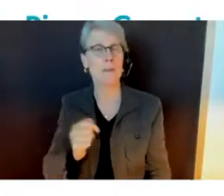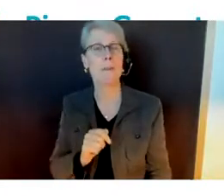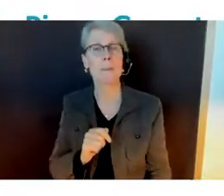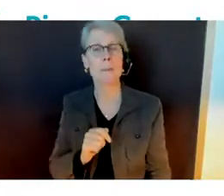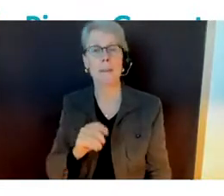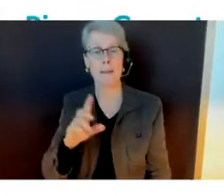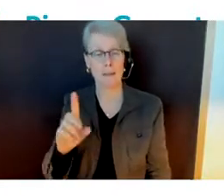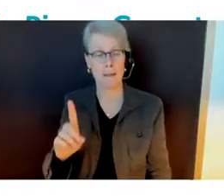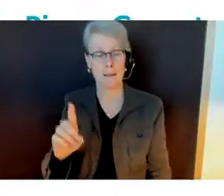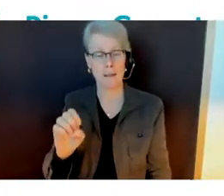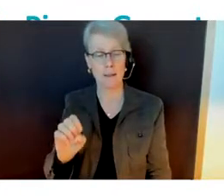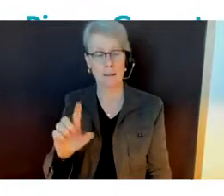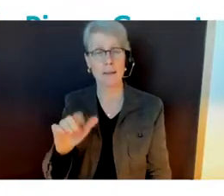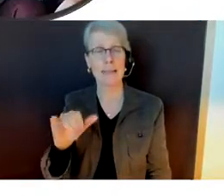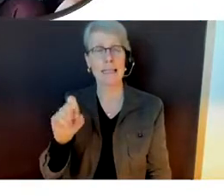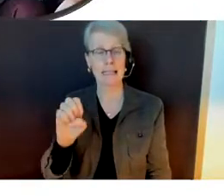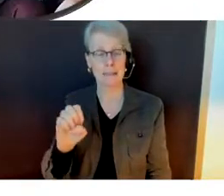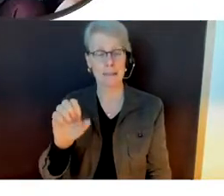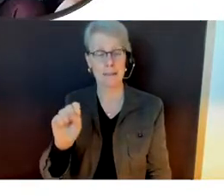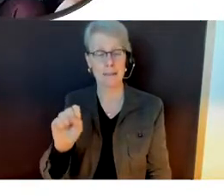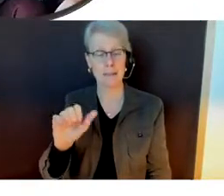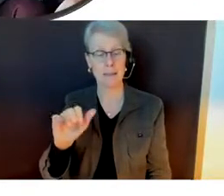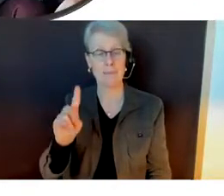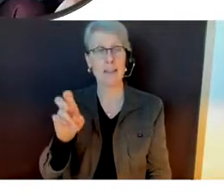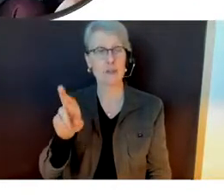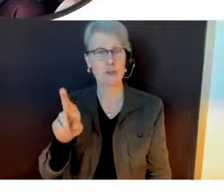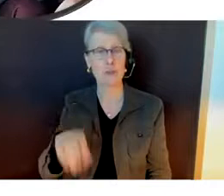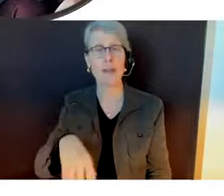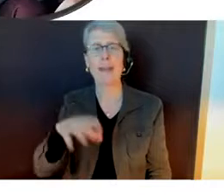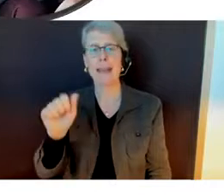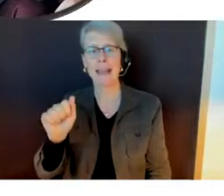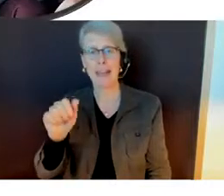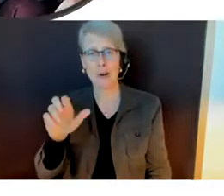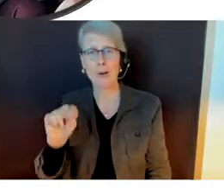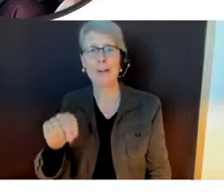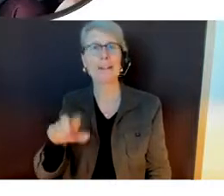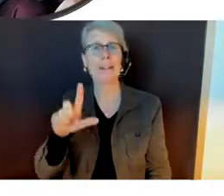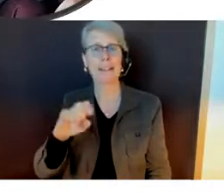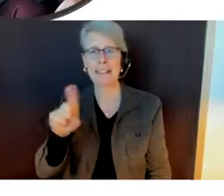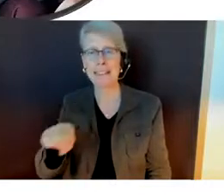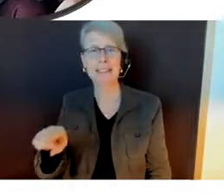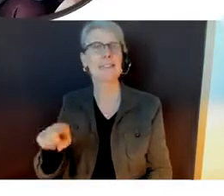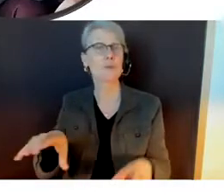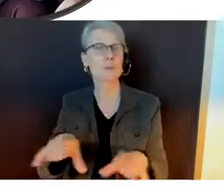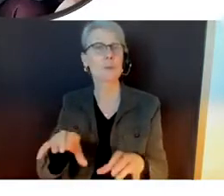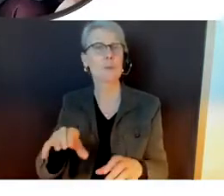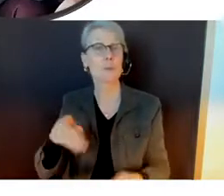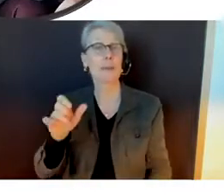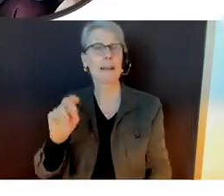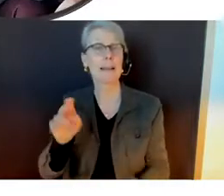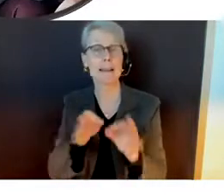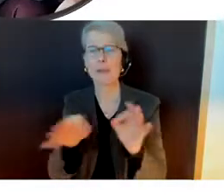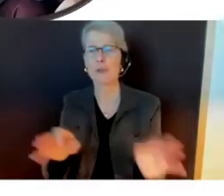We also have Delyse Sylvester with us, Aaron and Liz, who will be doing the plain language, and so glad to have May